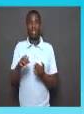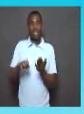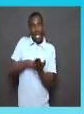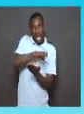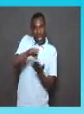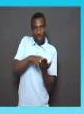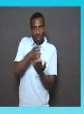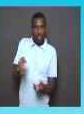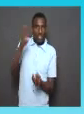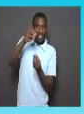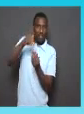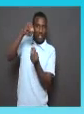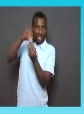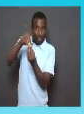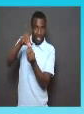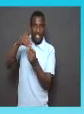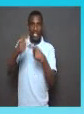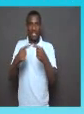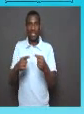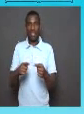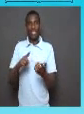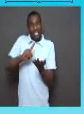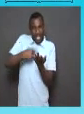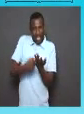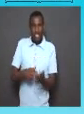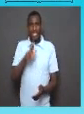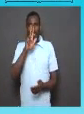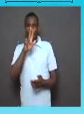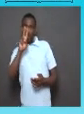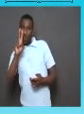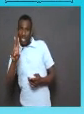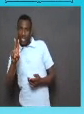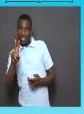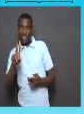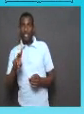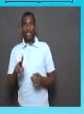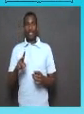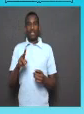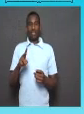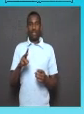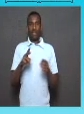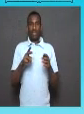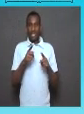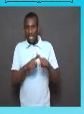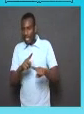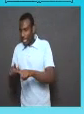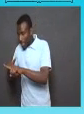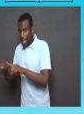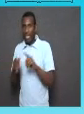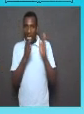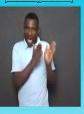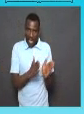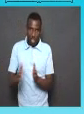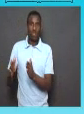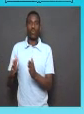there were 32 possible arrangements in which the particles could exist. This